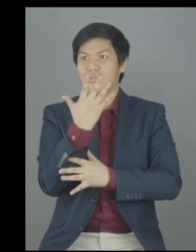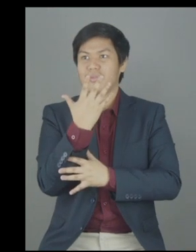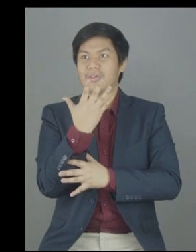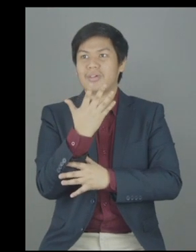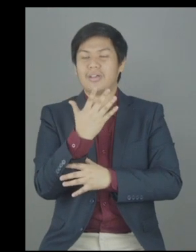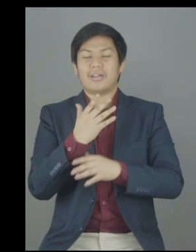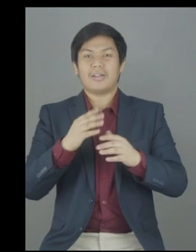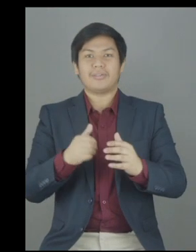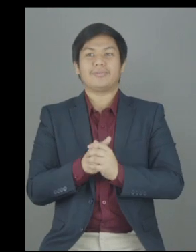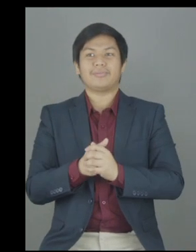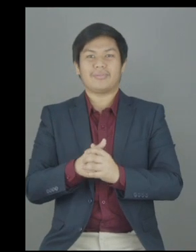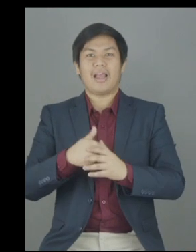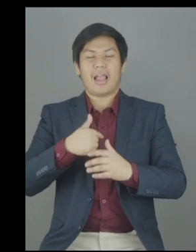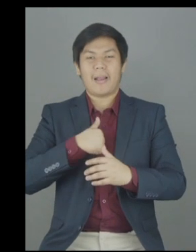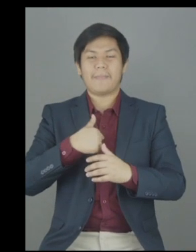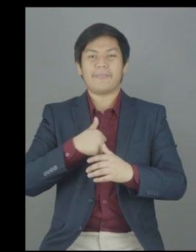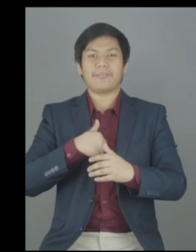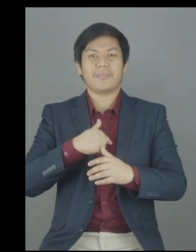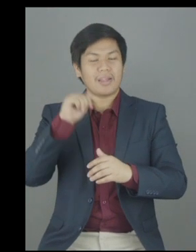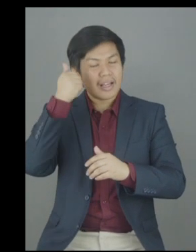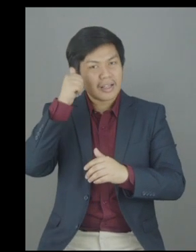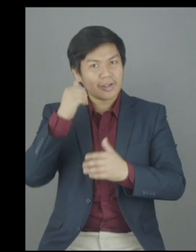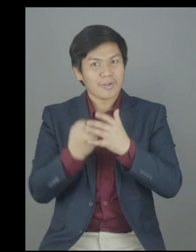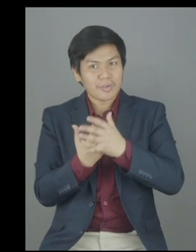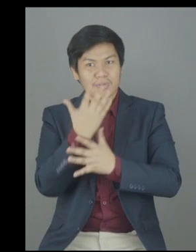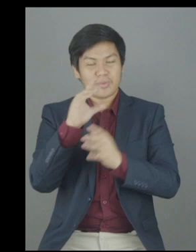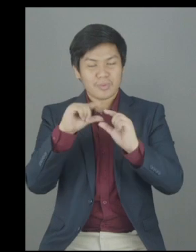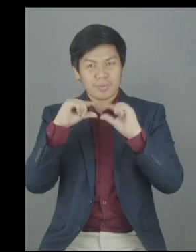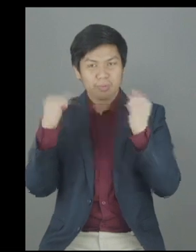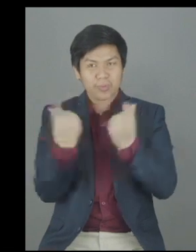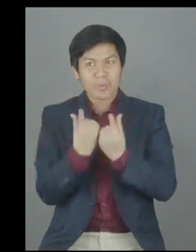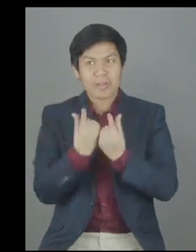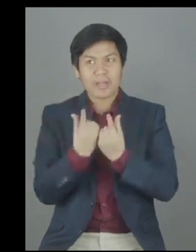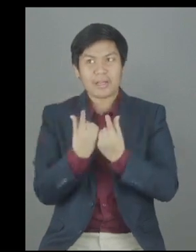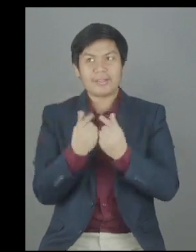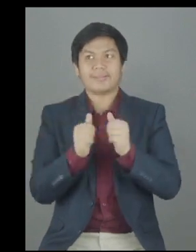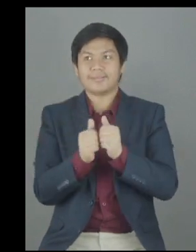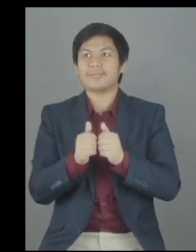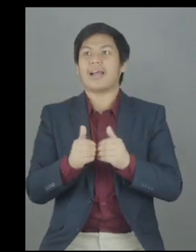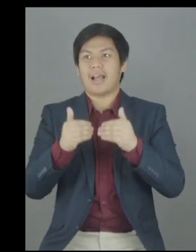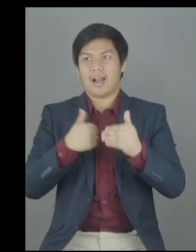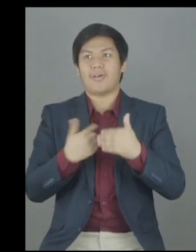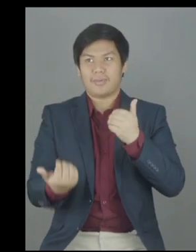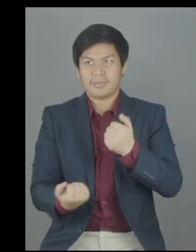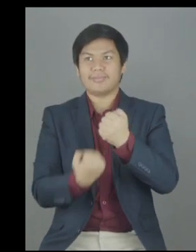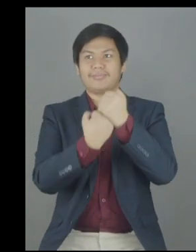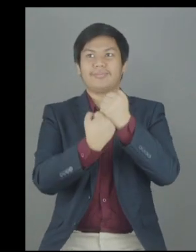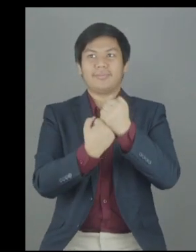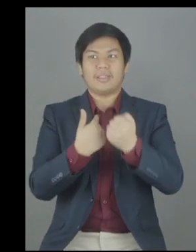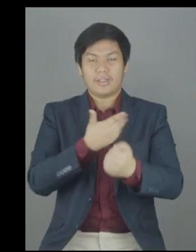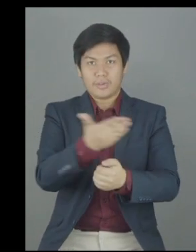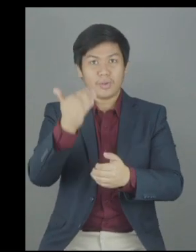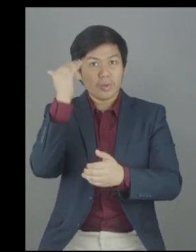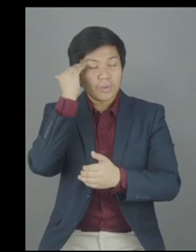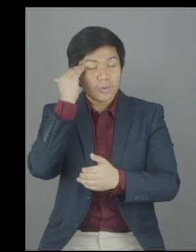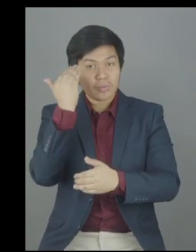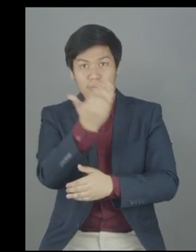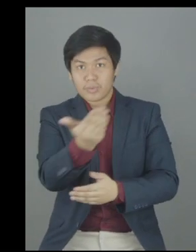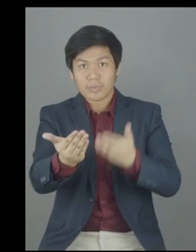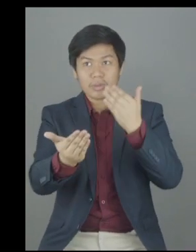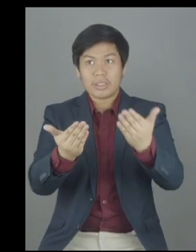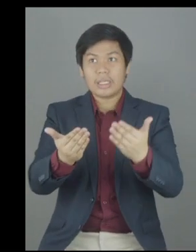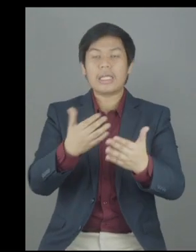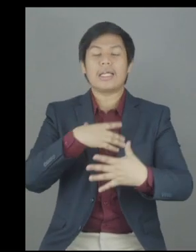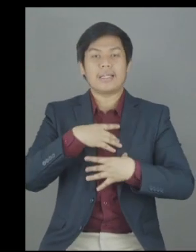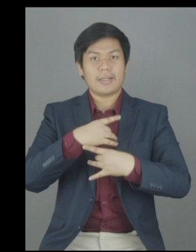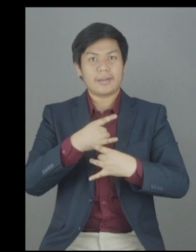group leader from my aunt's growth group that branched out. So, if you know someone or you yourself wants to